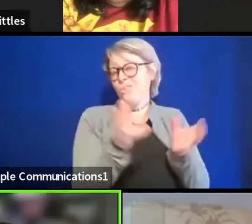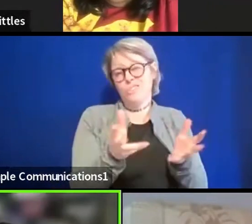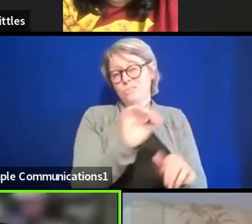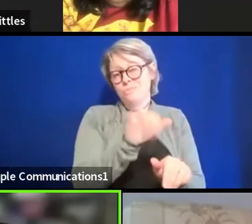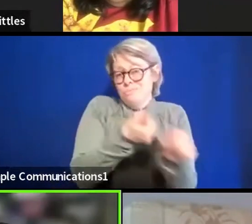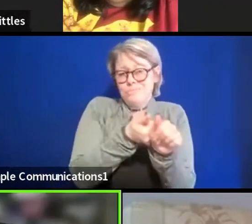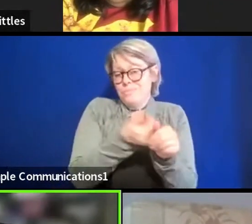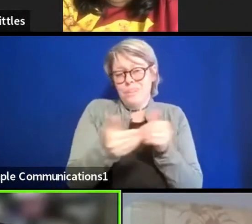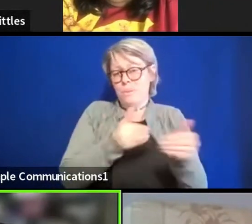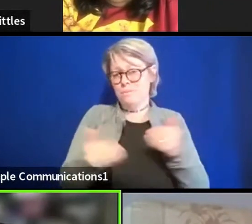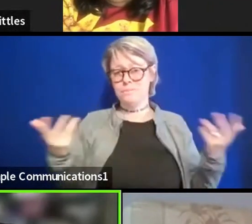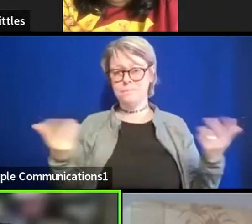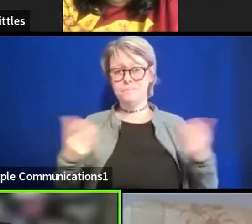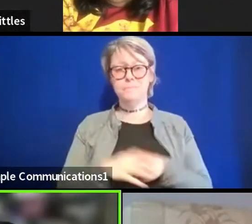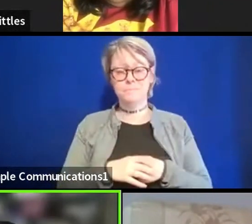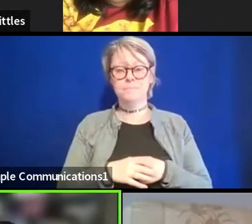And